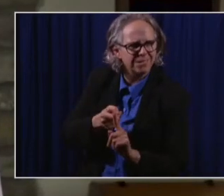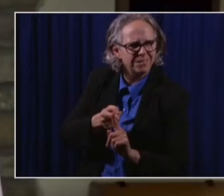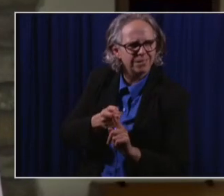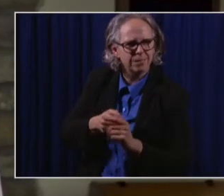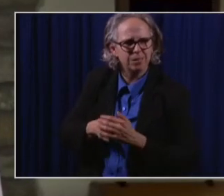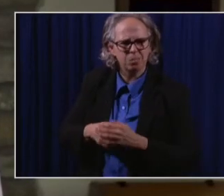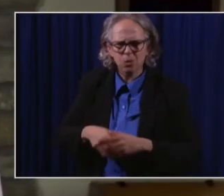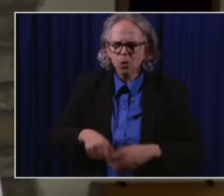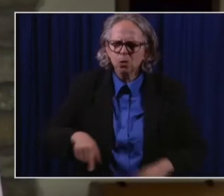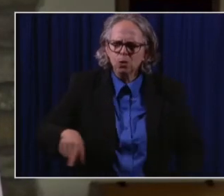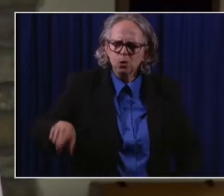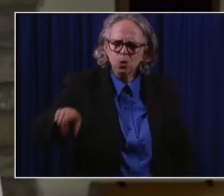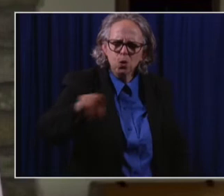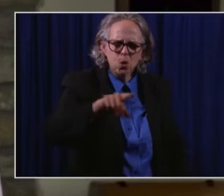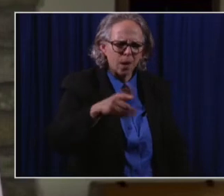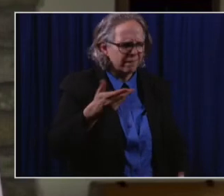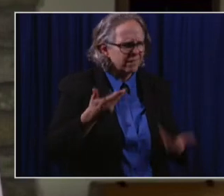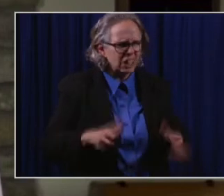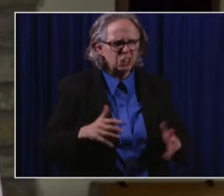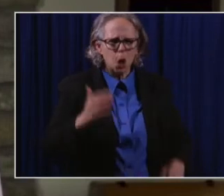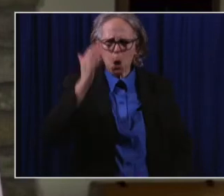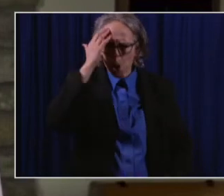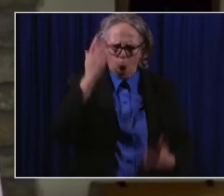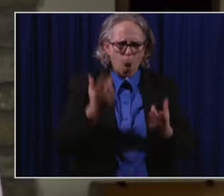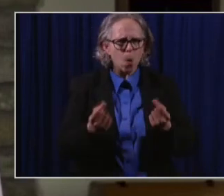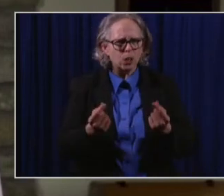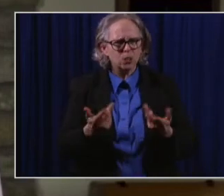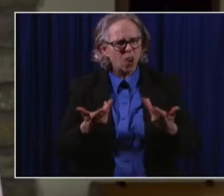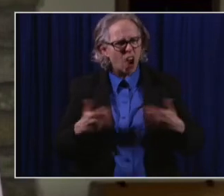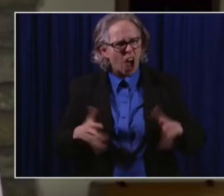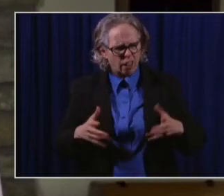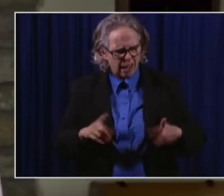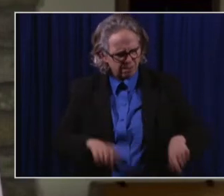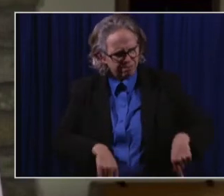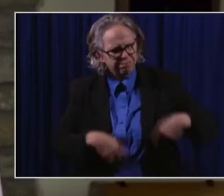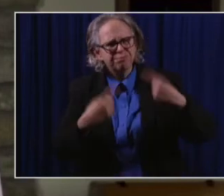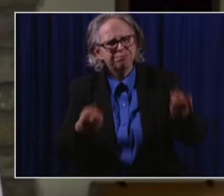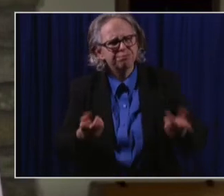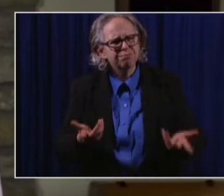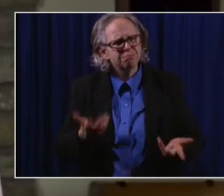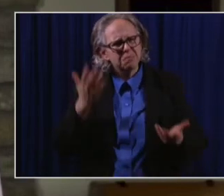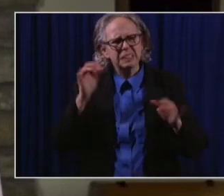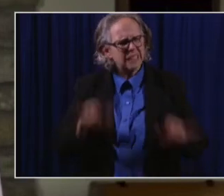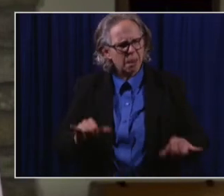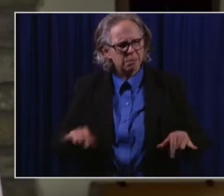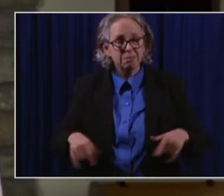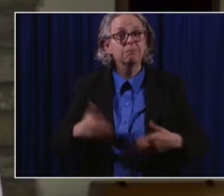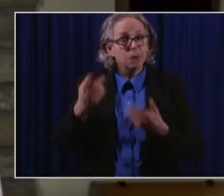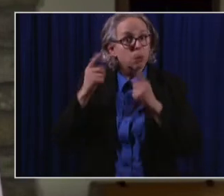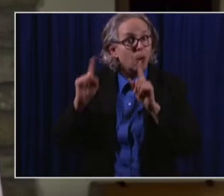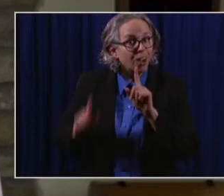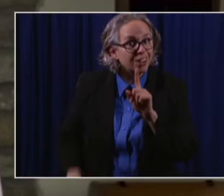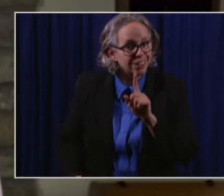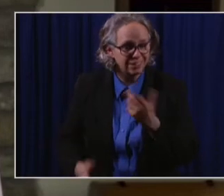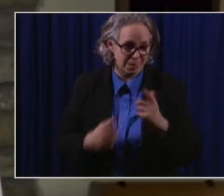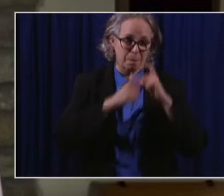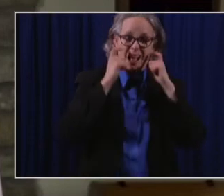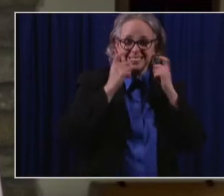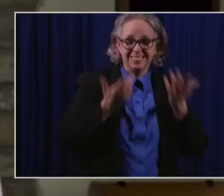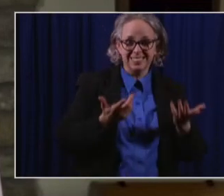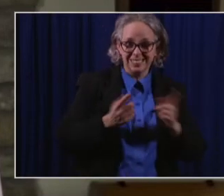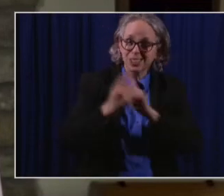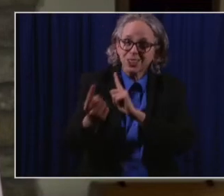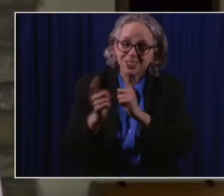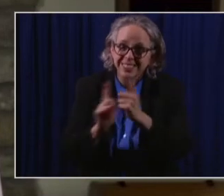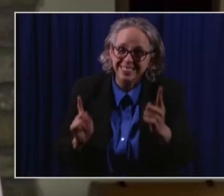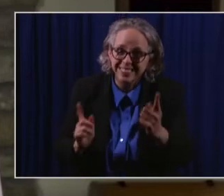this before. We have been here before. We know what works. Wearing a mask works, keeping a distance,